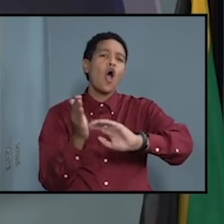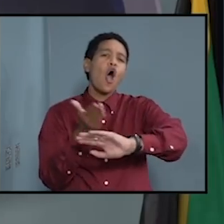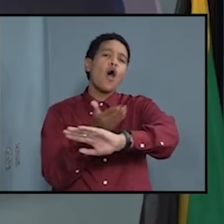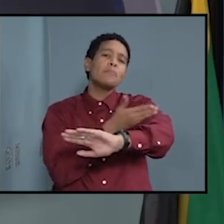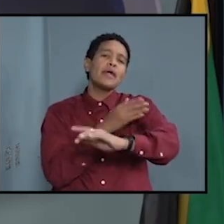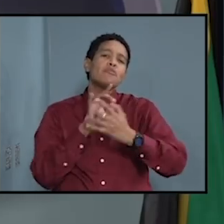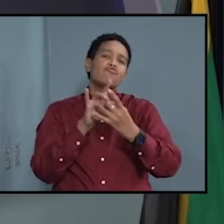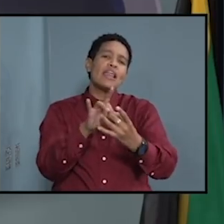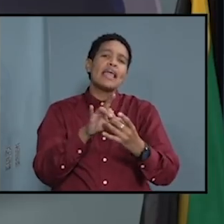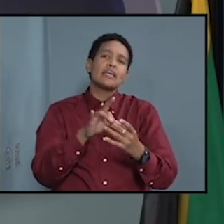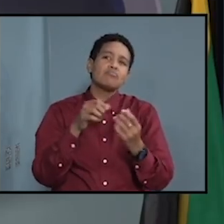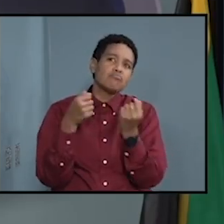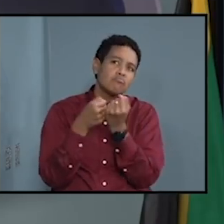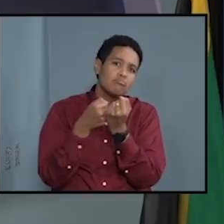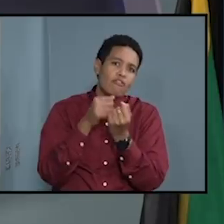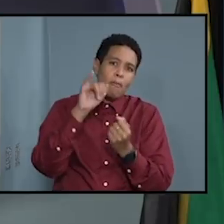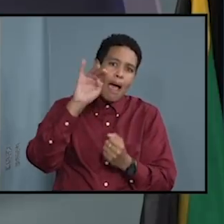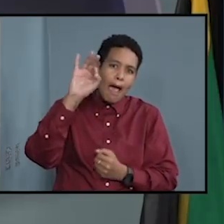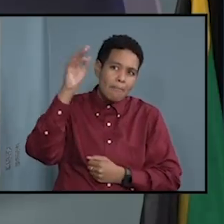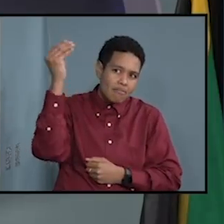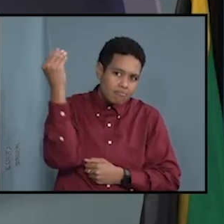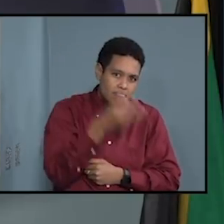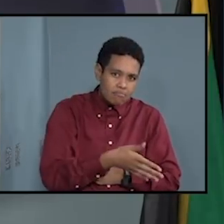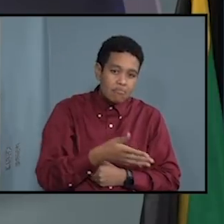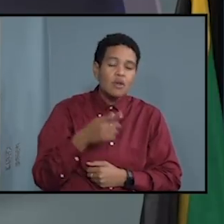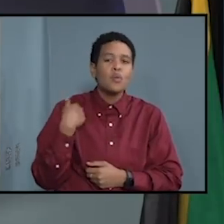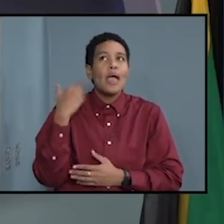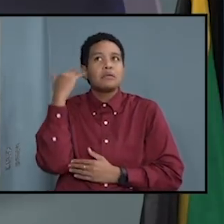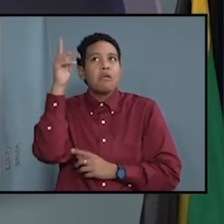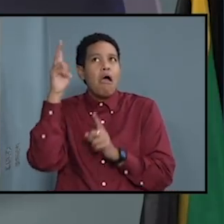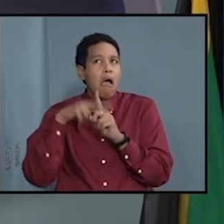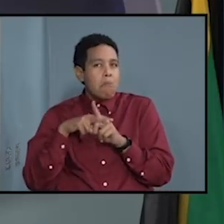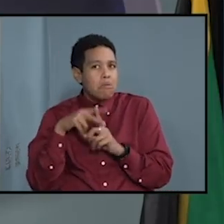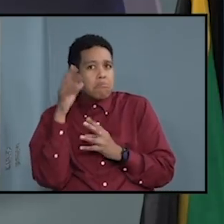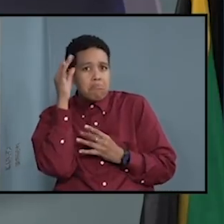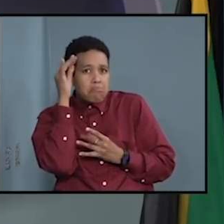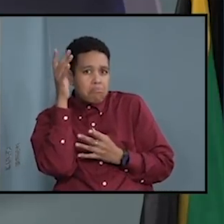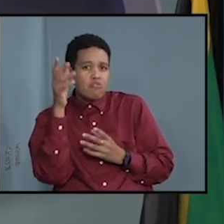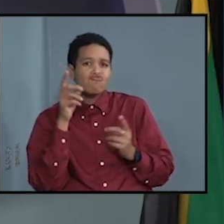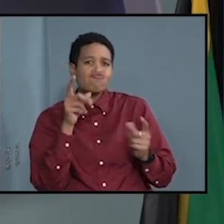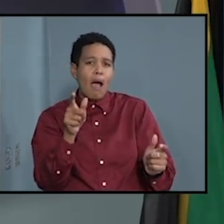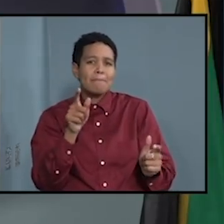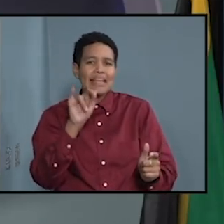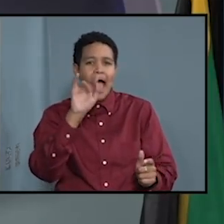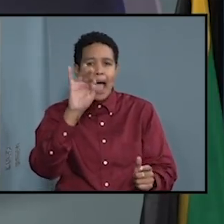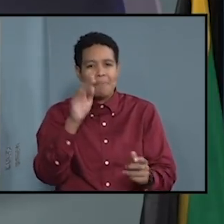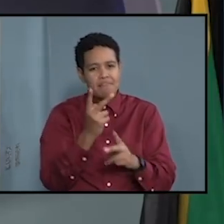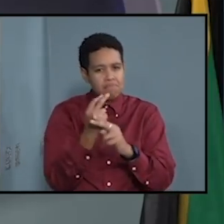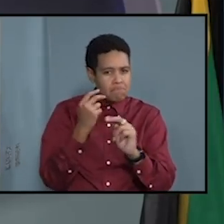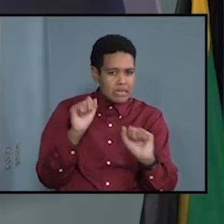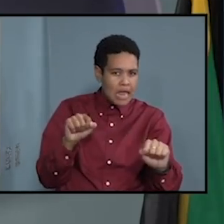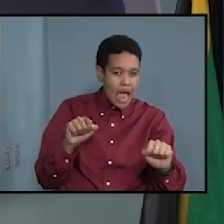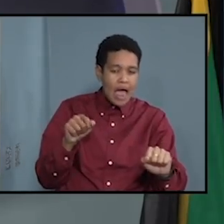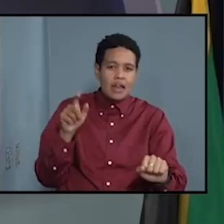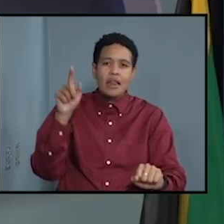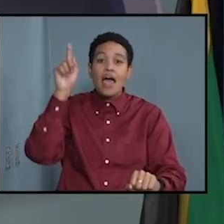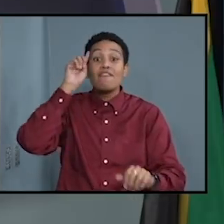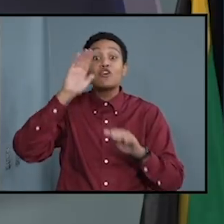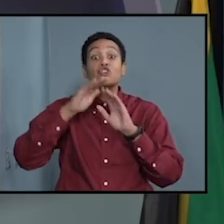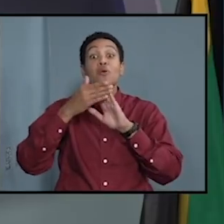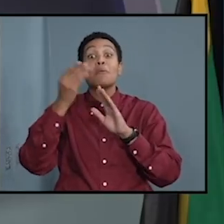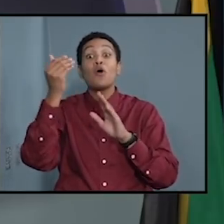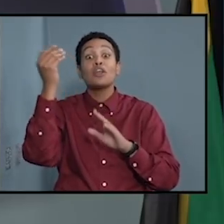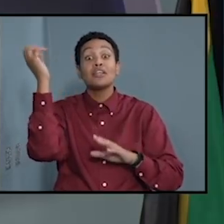We expect that application to be considered in a few weeks, and for Jamaica, for disbursement